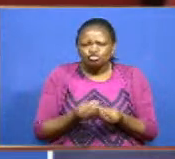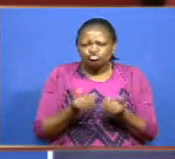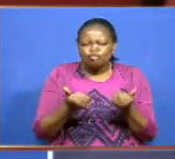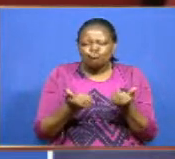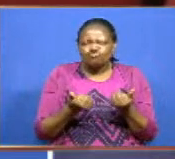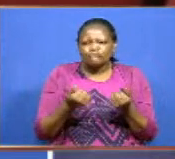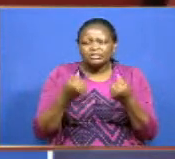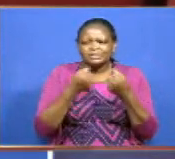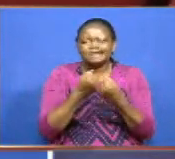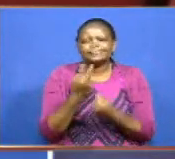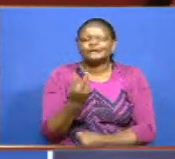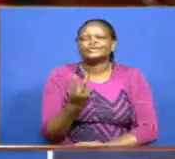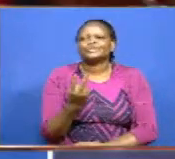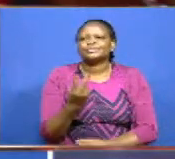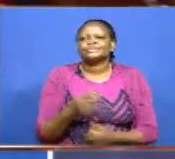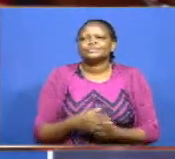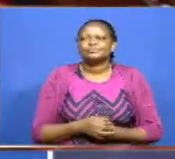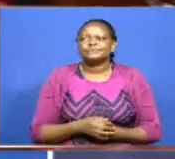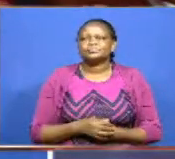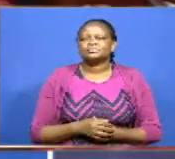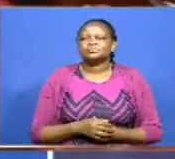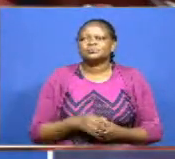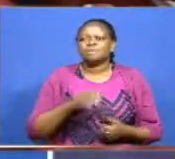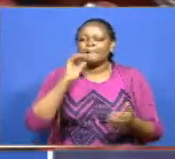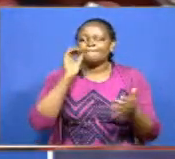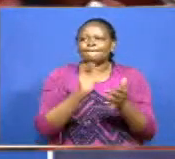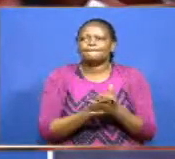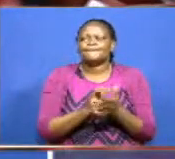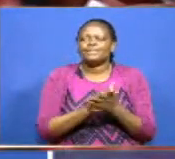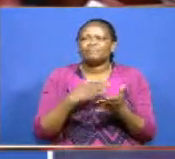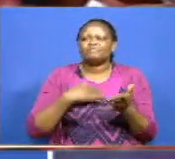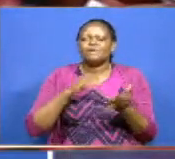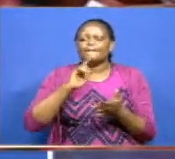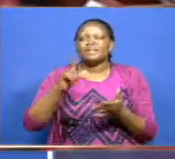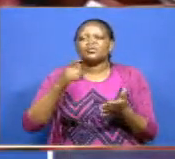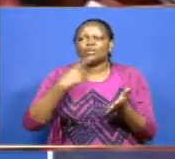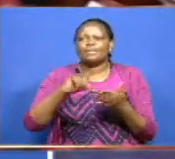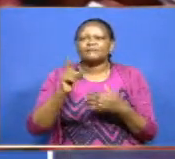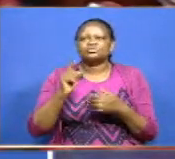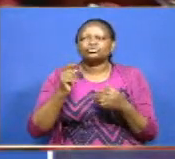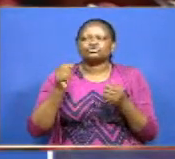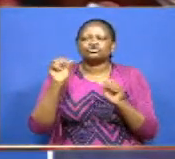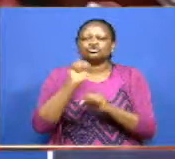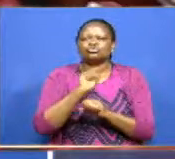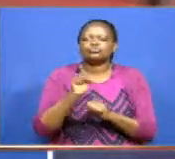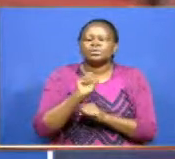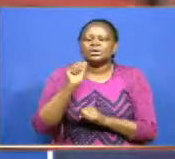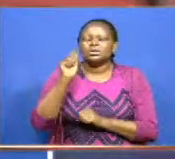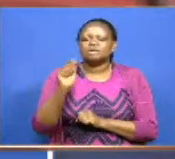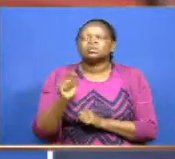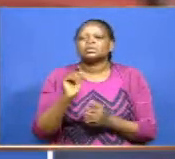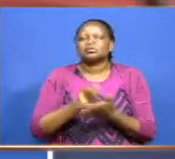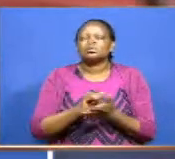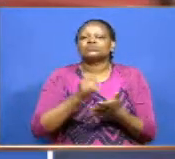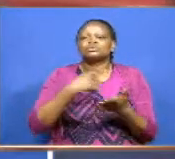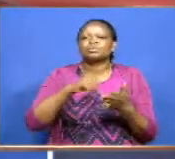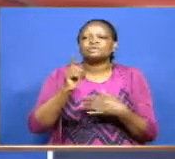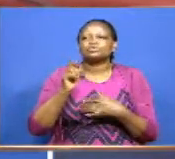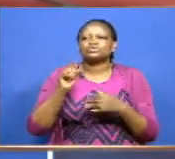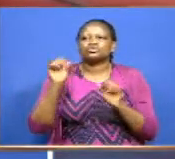two challenges? I believe there's a bill that was passed on transport, or an act that was passed on